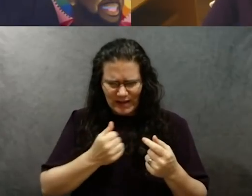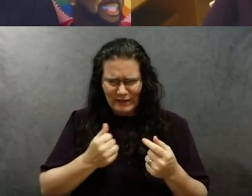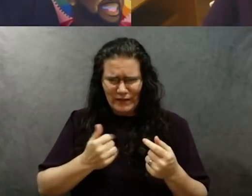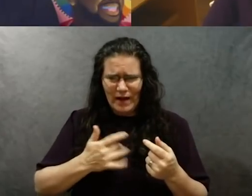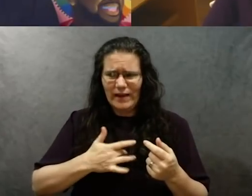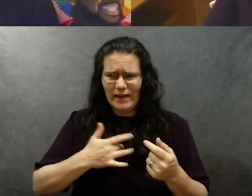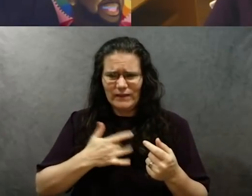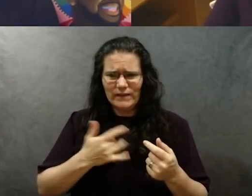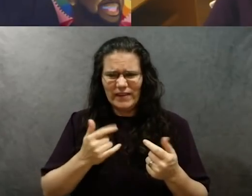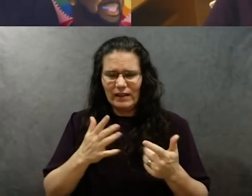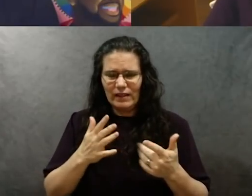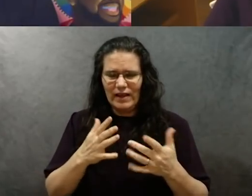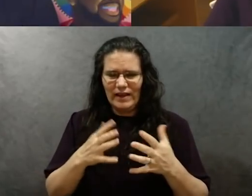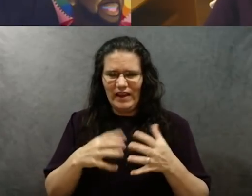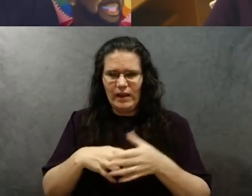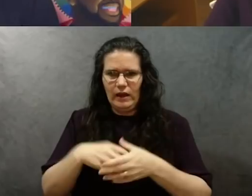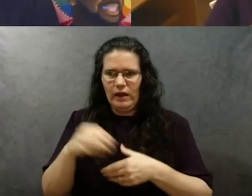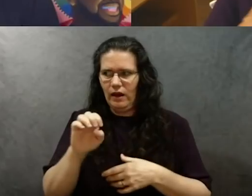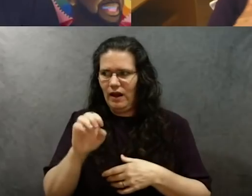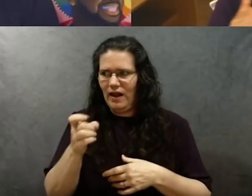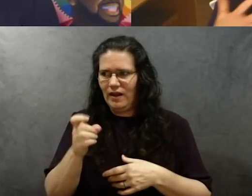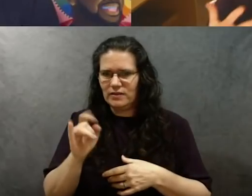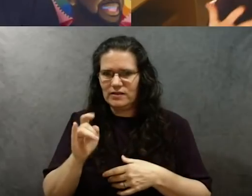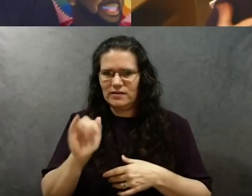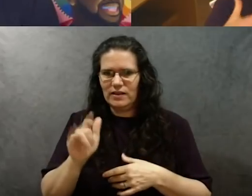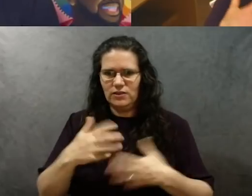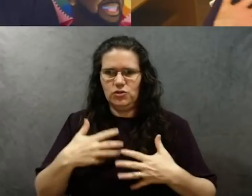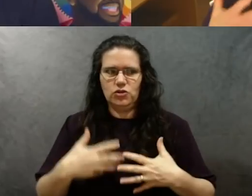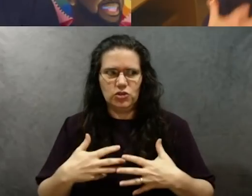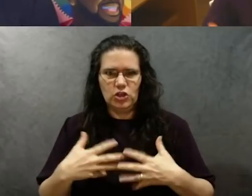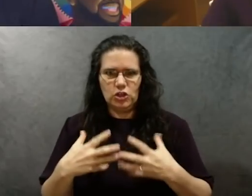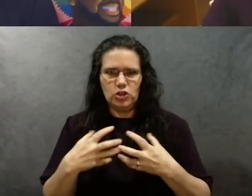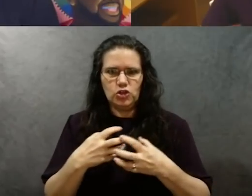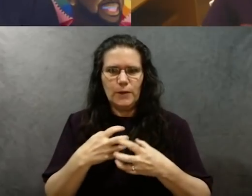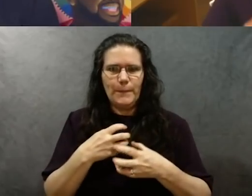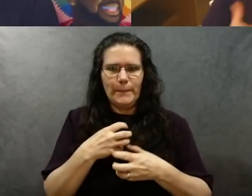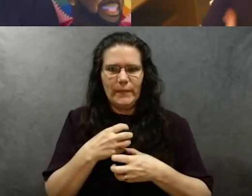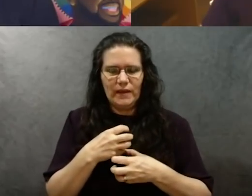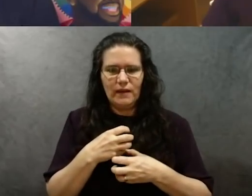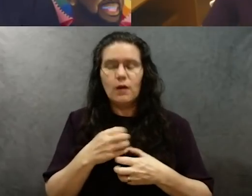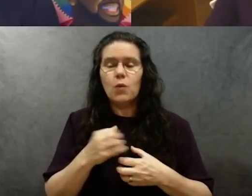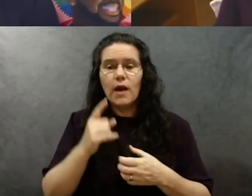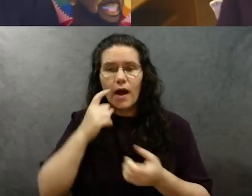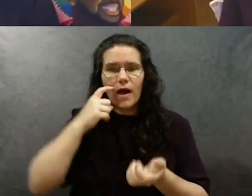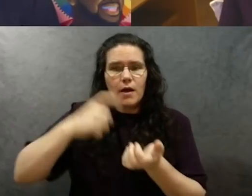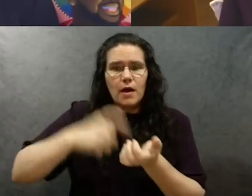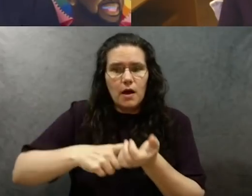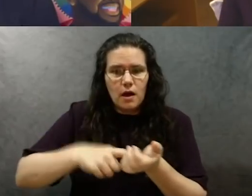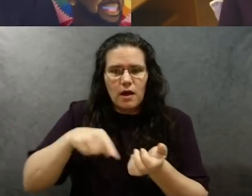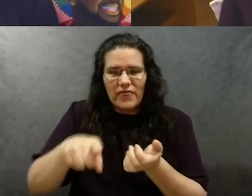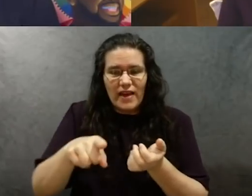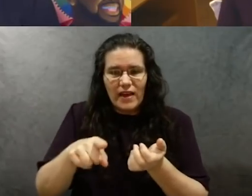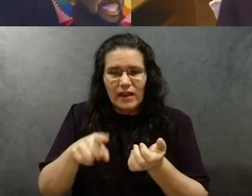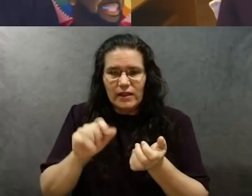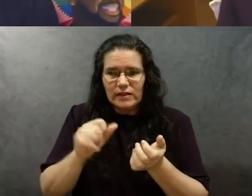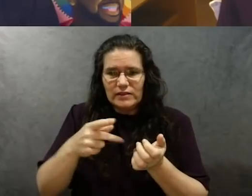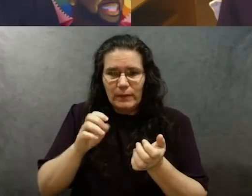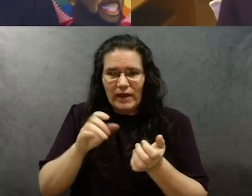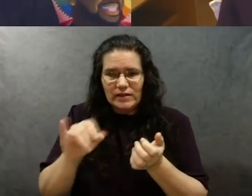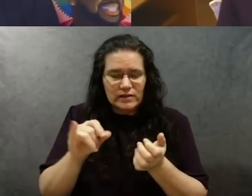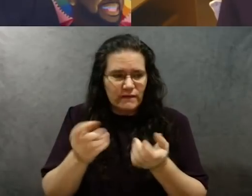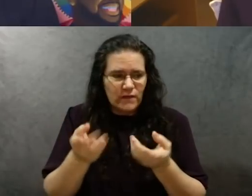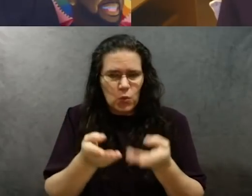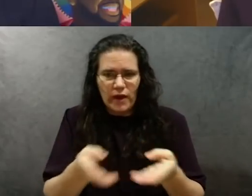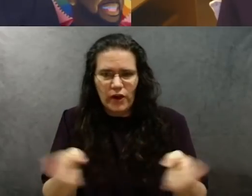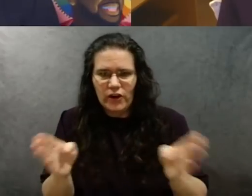existential gripping, you know, and as soon as I become aware of it and there's the space of awareness, there's no identification, mm-hmm.